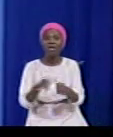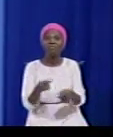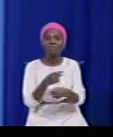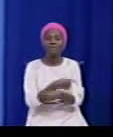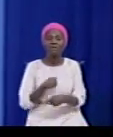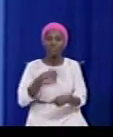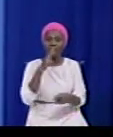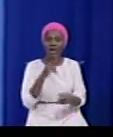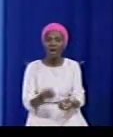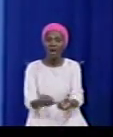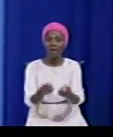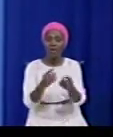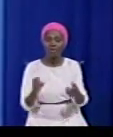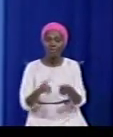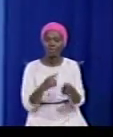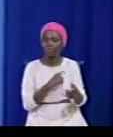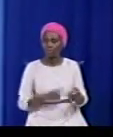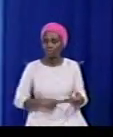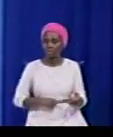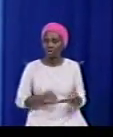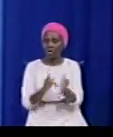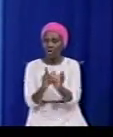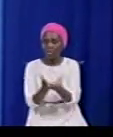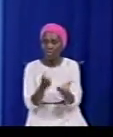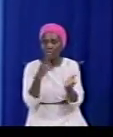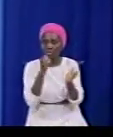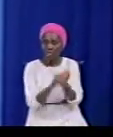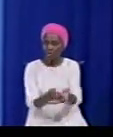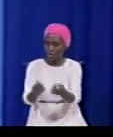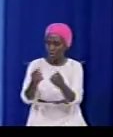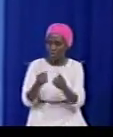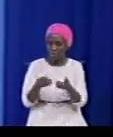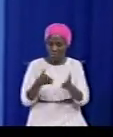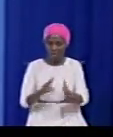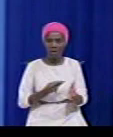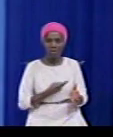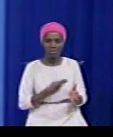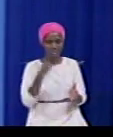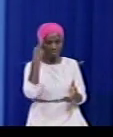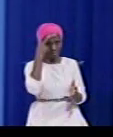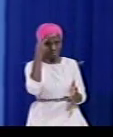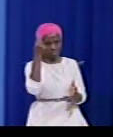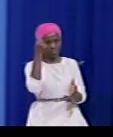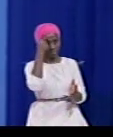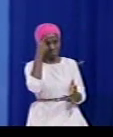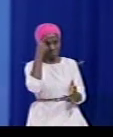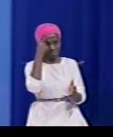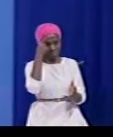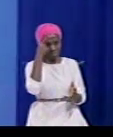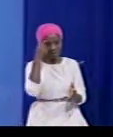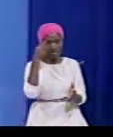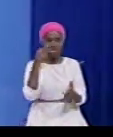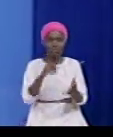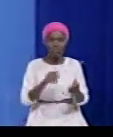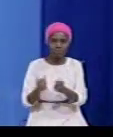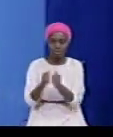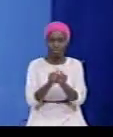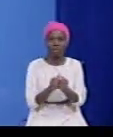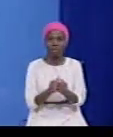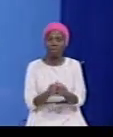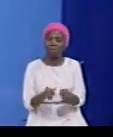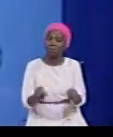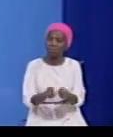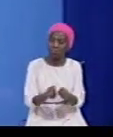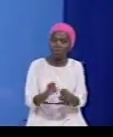us reason together, says the Lord. Though your sins be as scarlet, if you are just coming for the first time